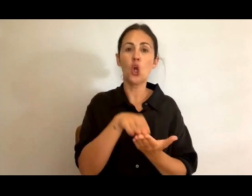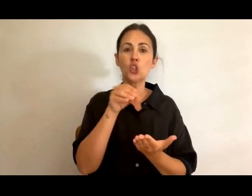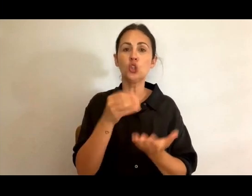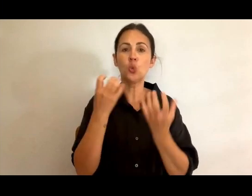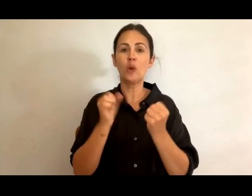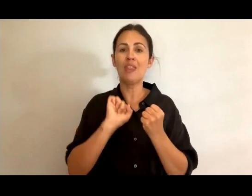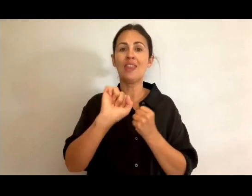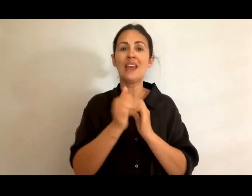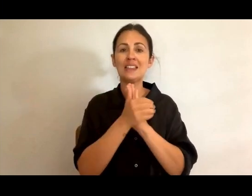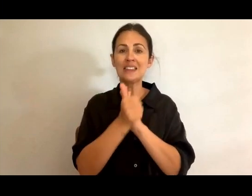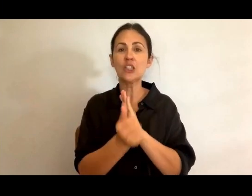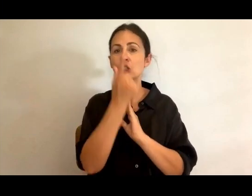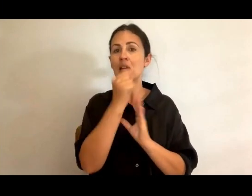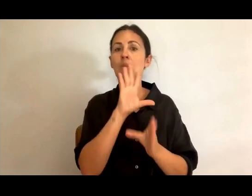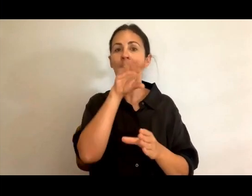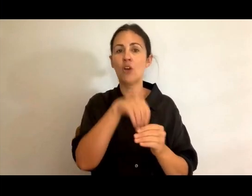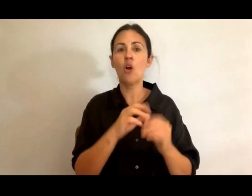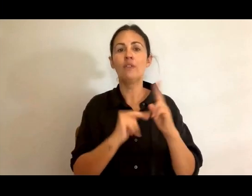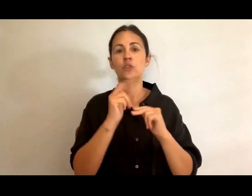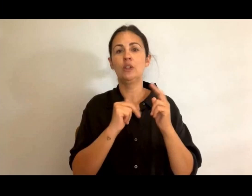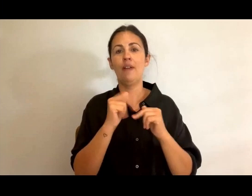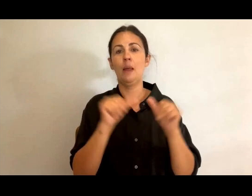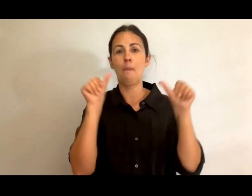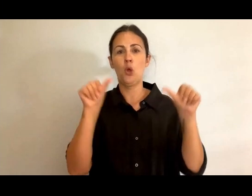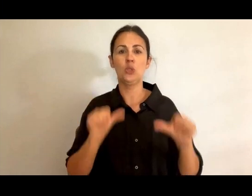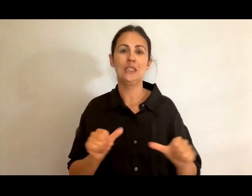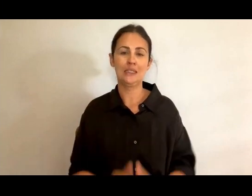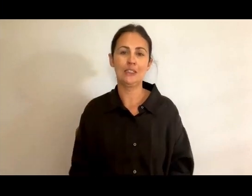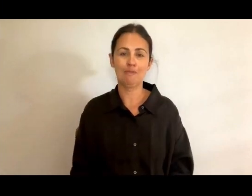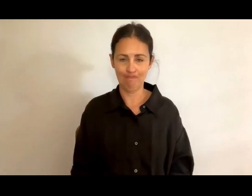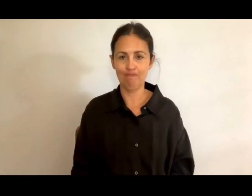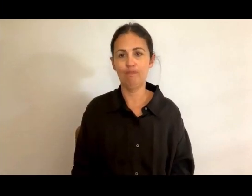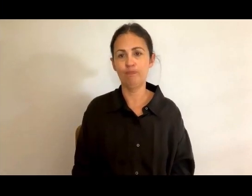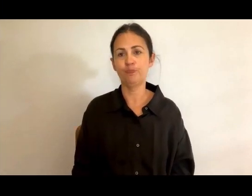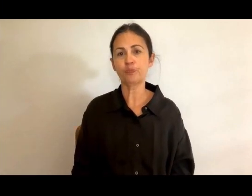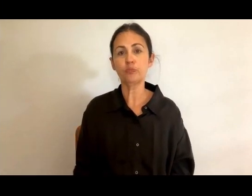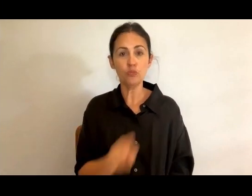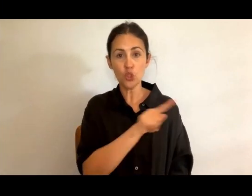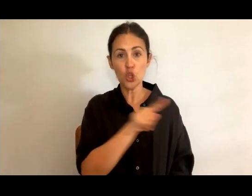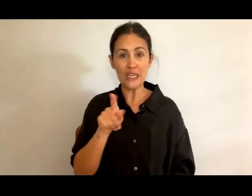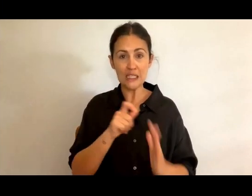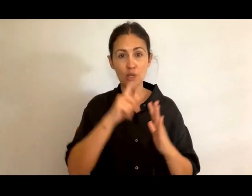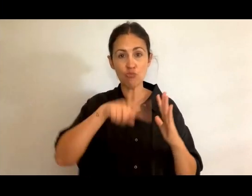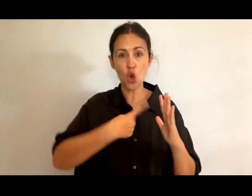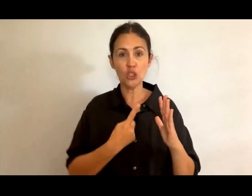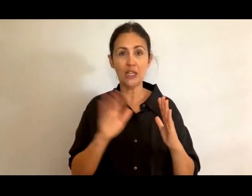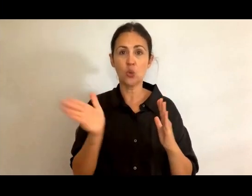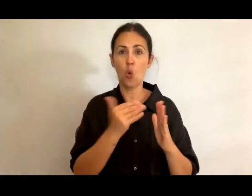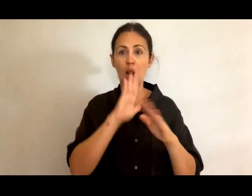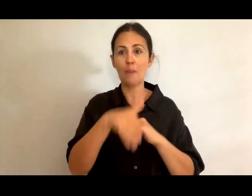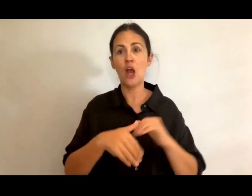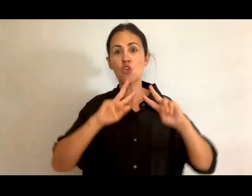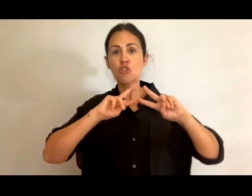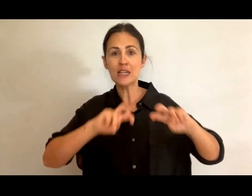posters. And that's one of the things. These projects were about research into animals,